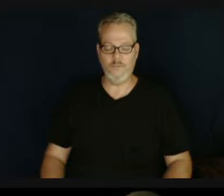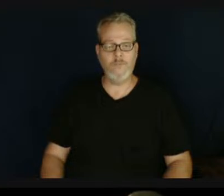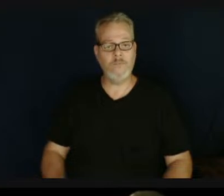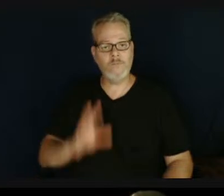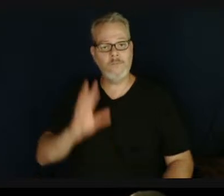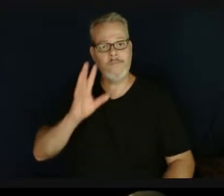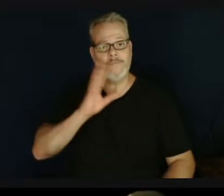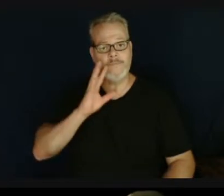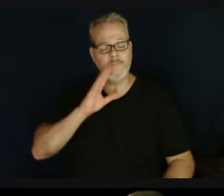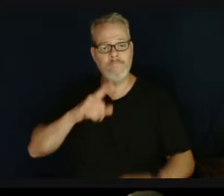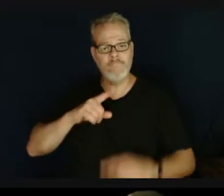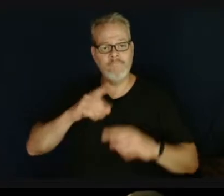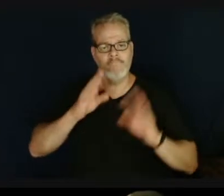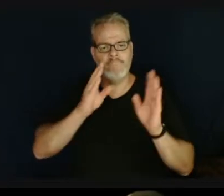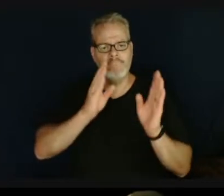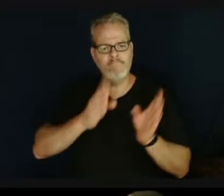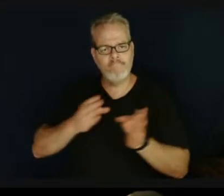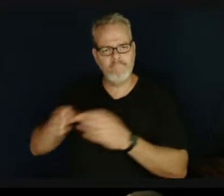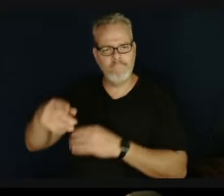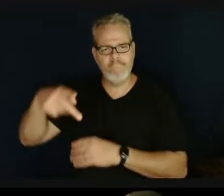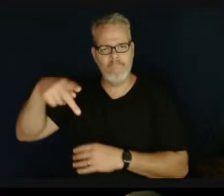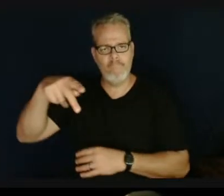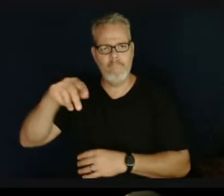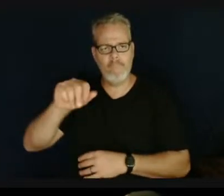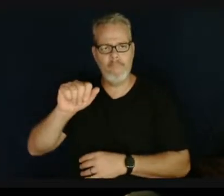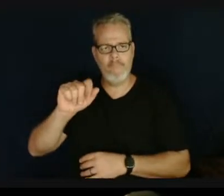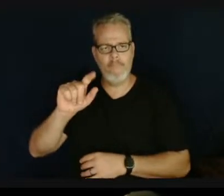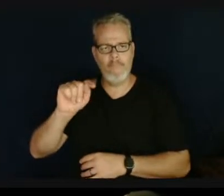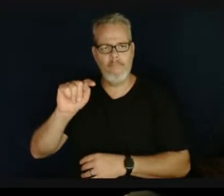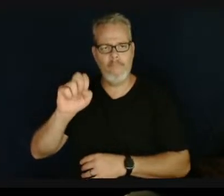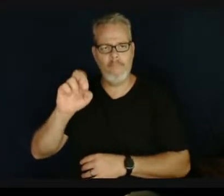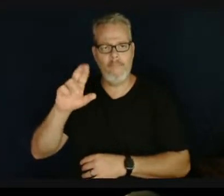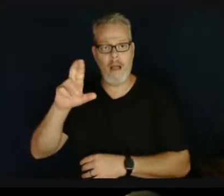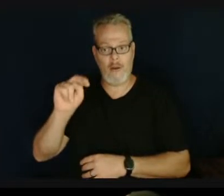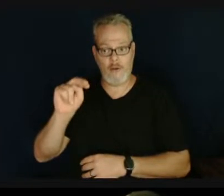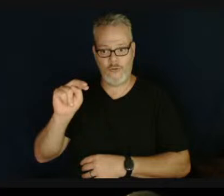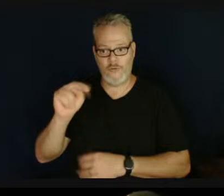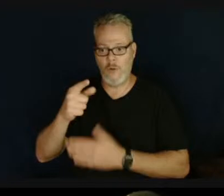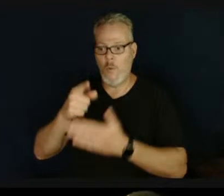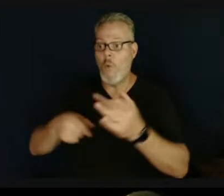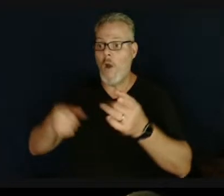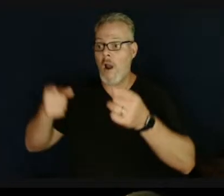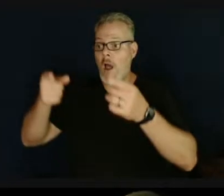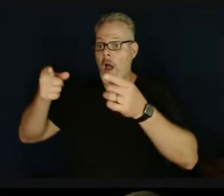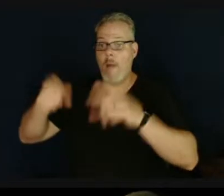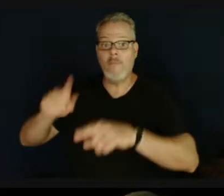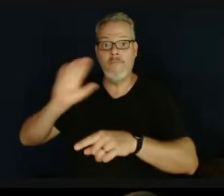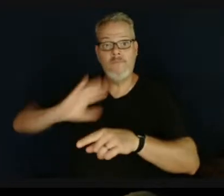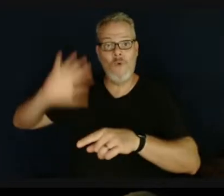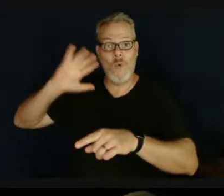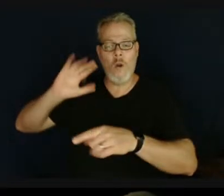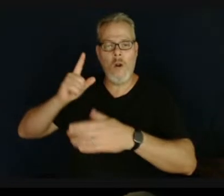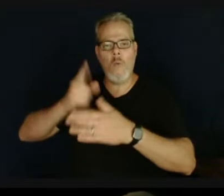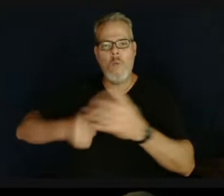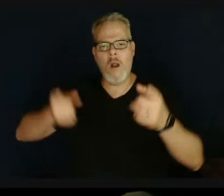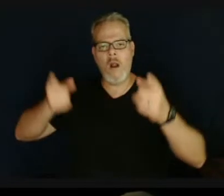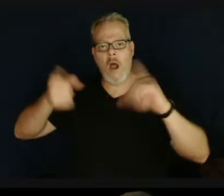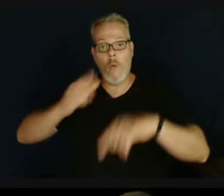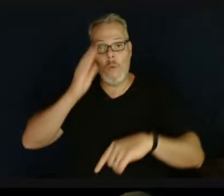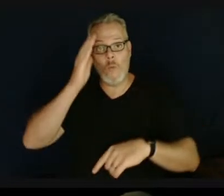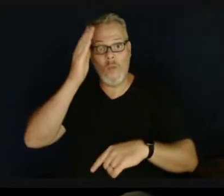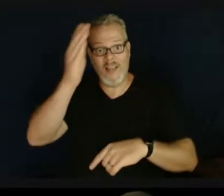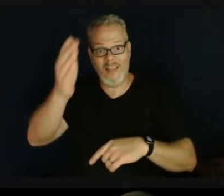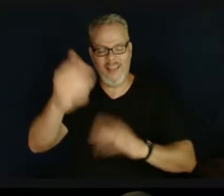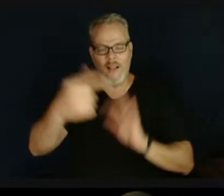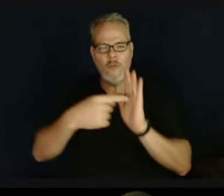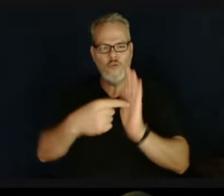just so we can be better informed when we see what happens or what could happen. And to help us compare a little more, I thought I'd bring up the